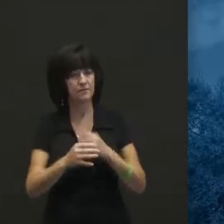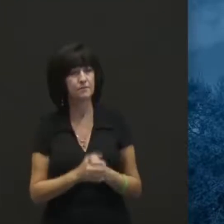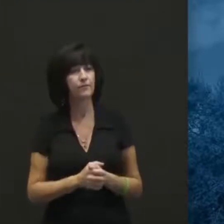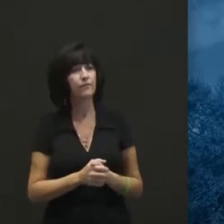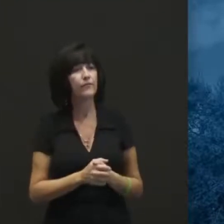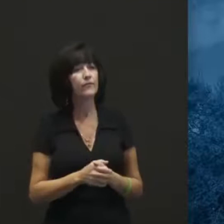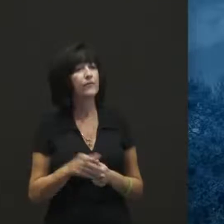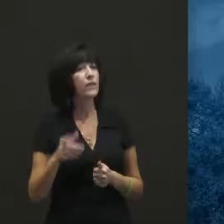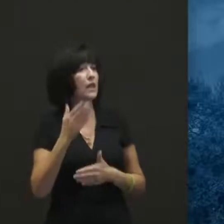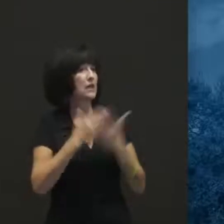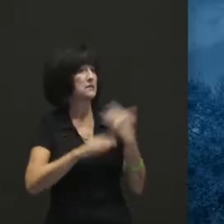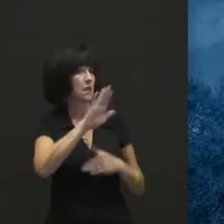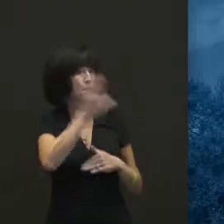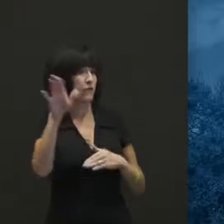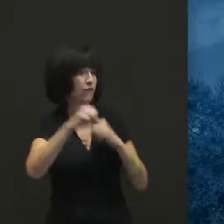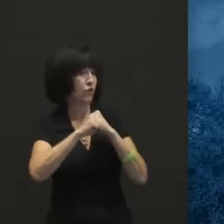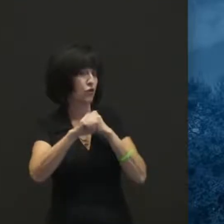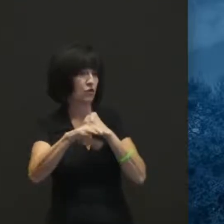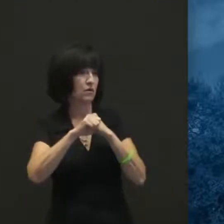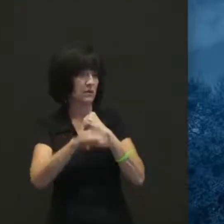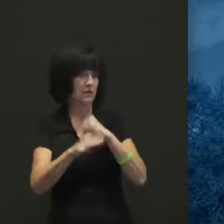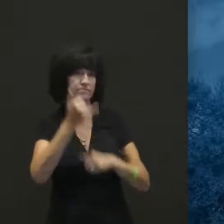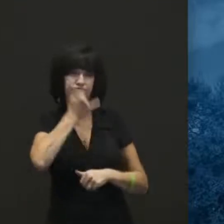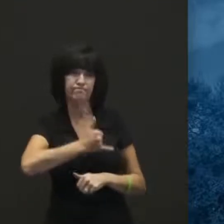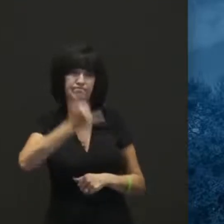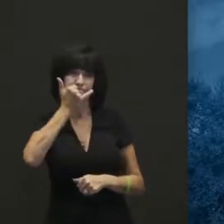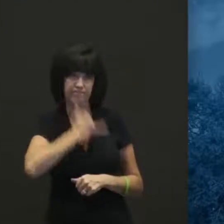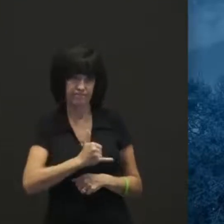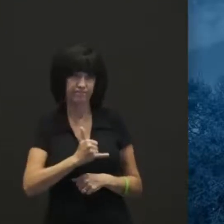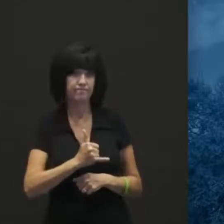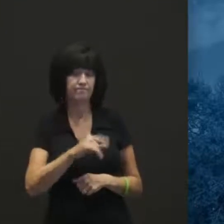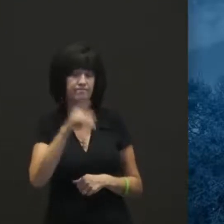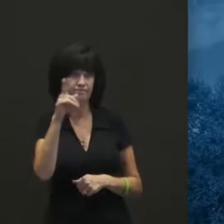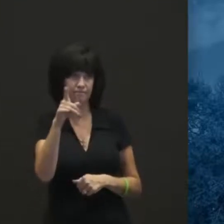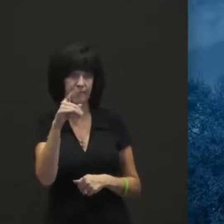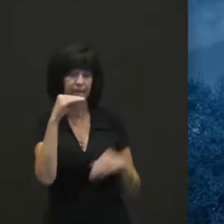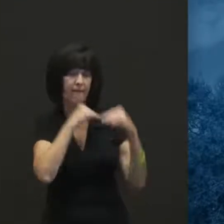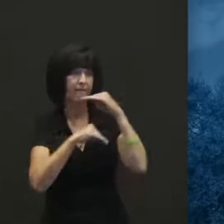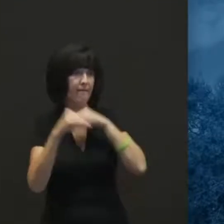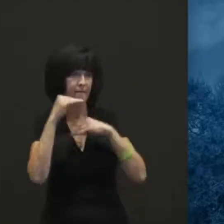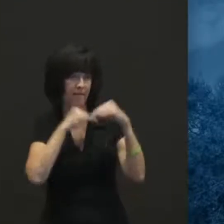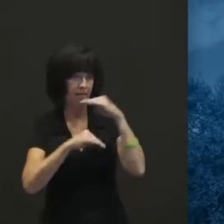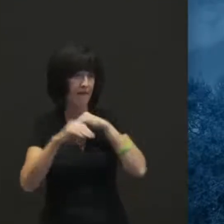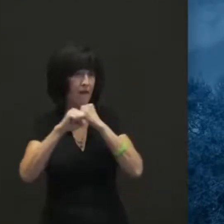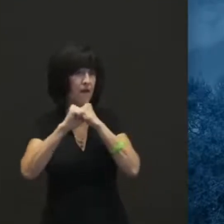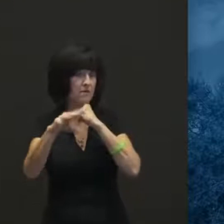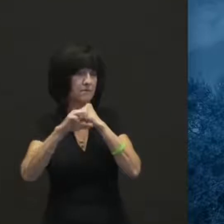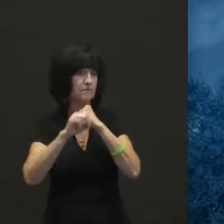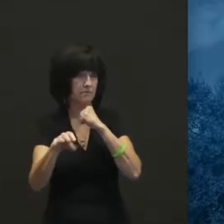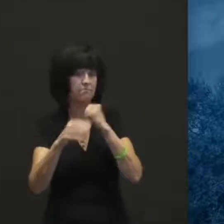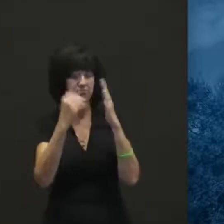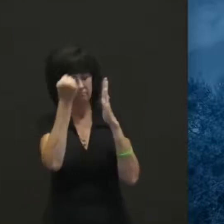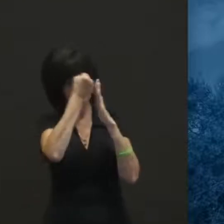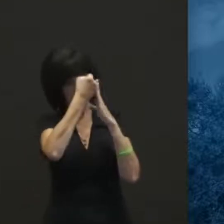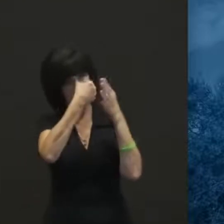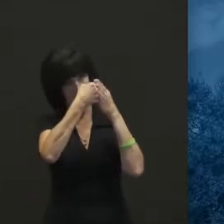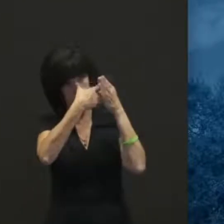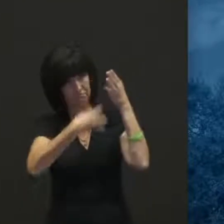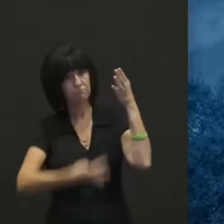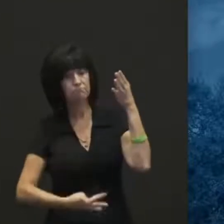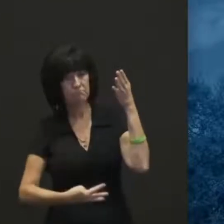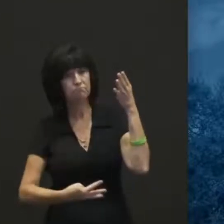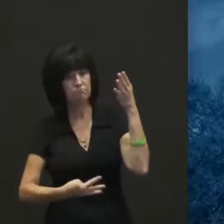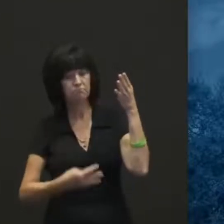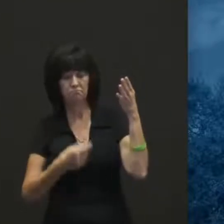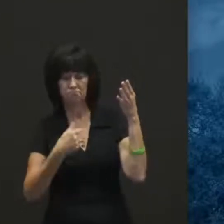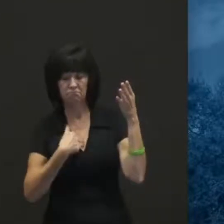so the ads are considerably inaccurate. There's a whole list of things I'd be happy to talk to you about later. Yes, it wasn't